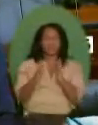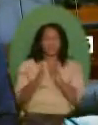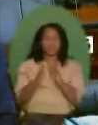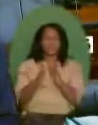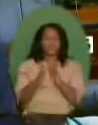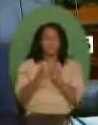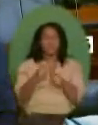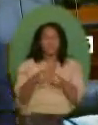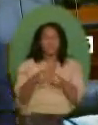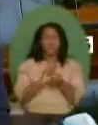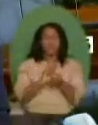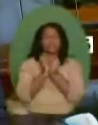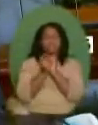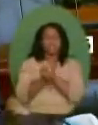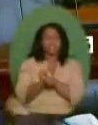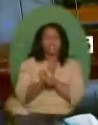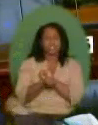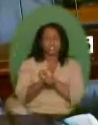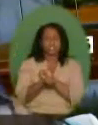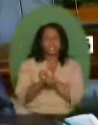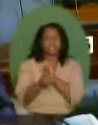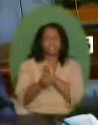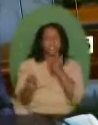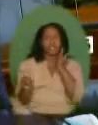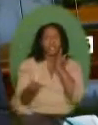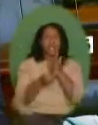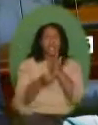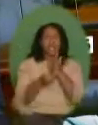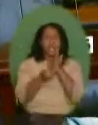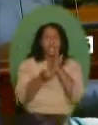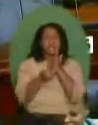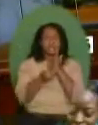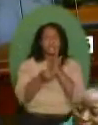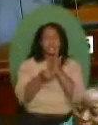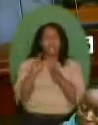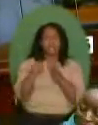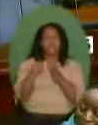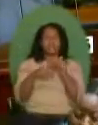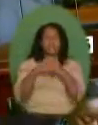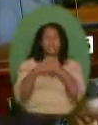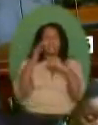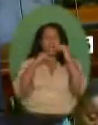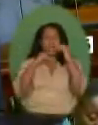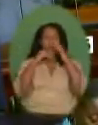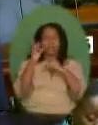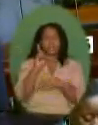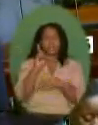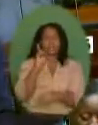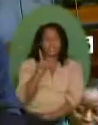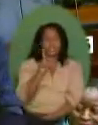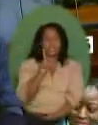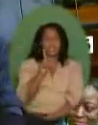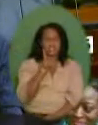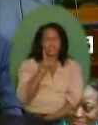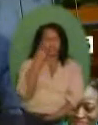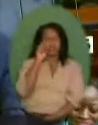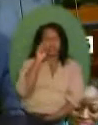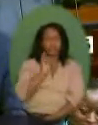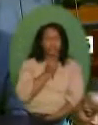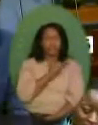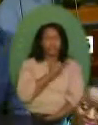the PNM made to the concept was the addition of this Tower D, in which we now reside. This came about